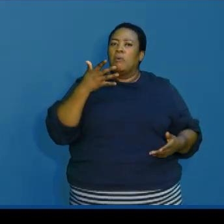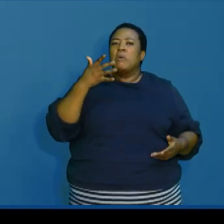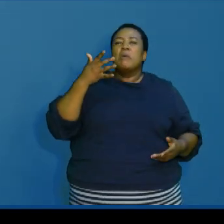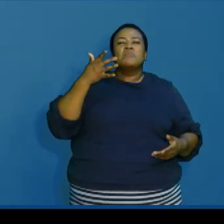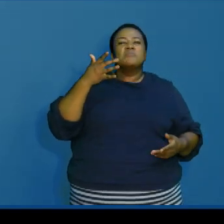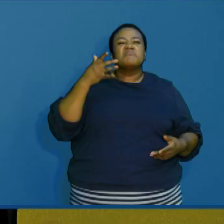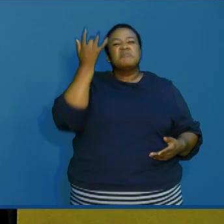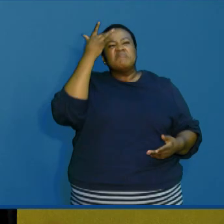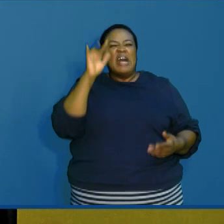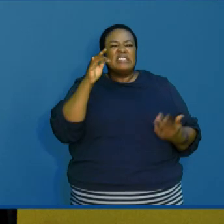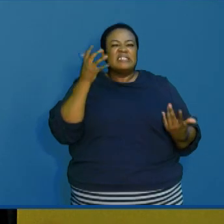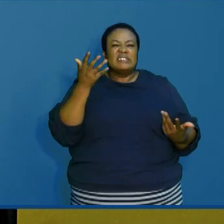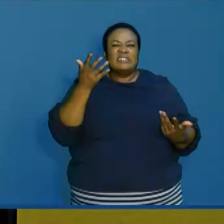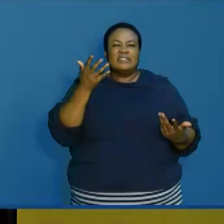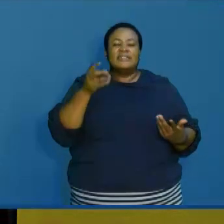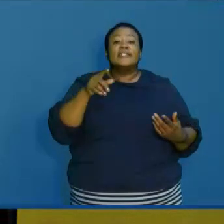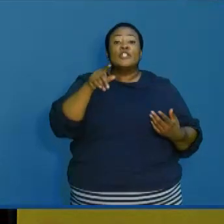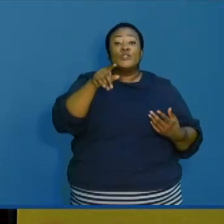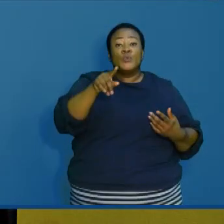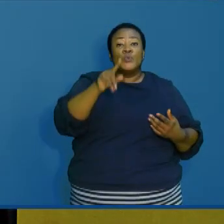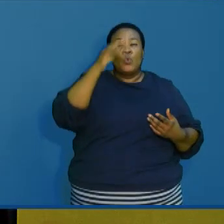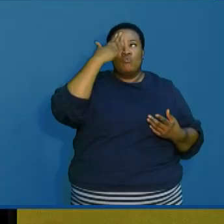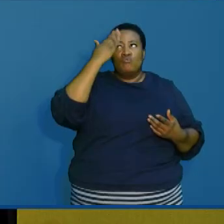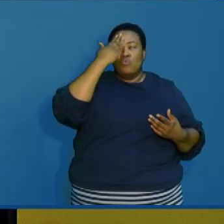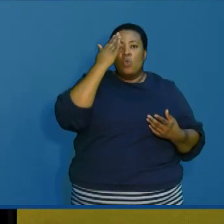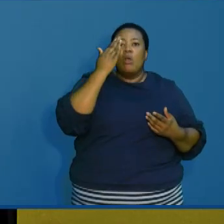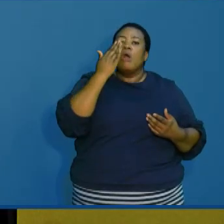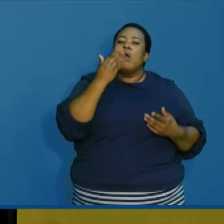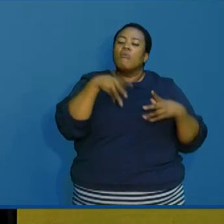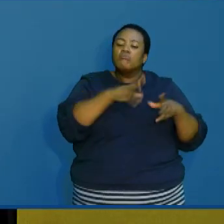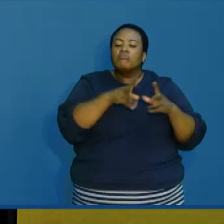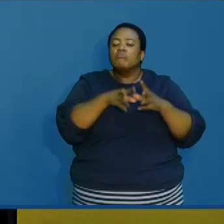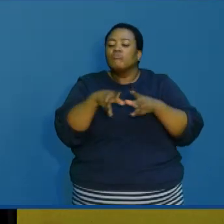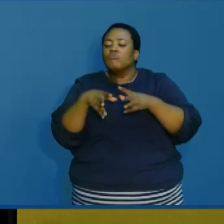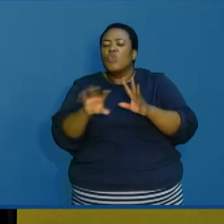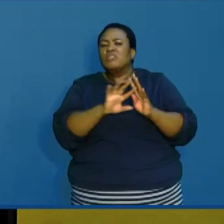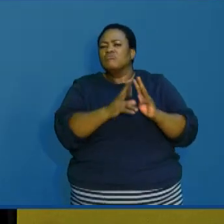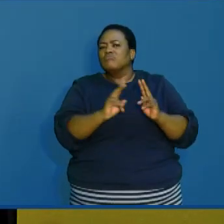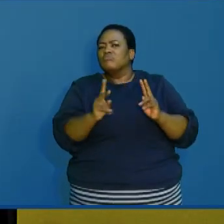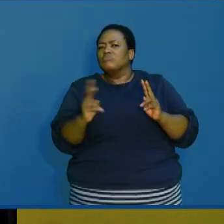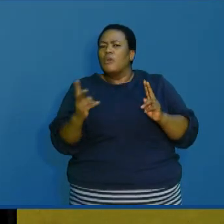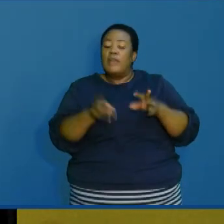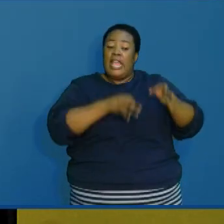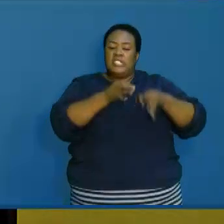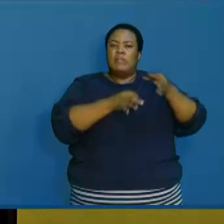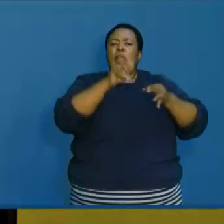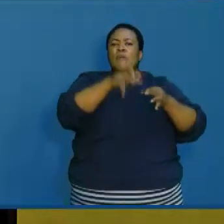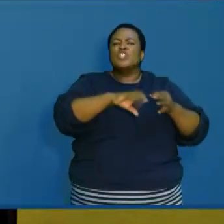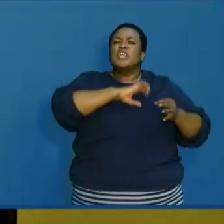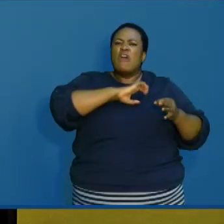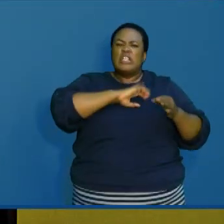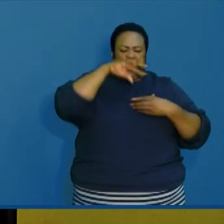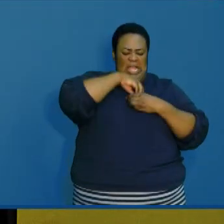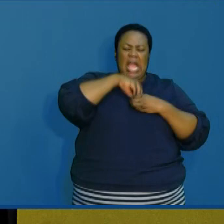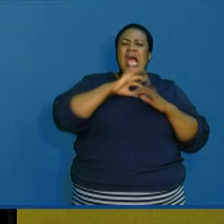You need to familiarize yourself with the different ways of explaining someone's character. What